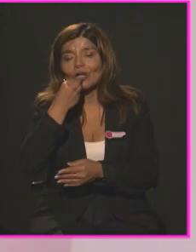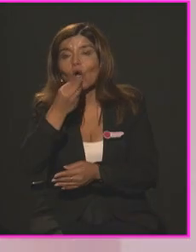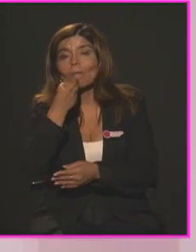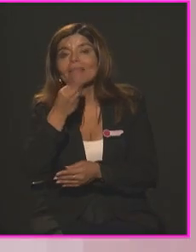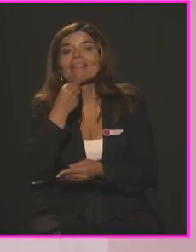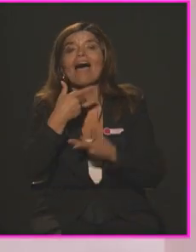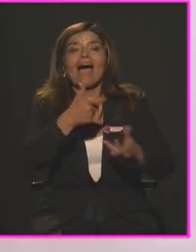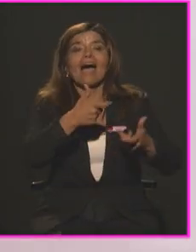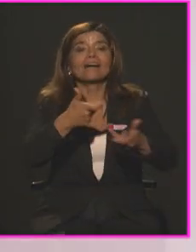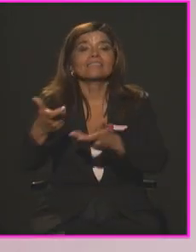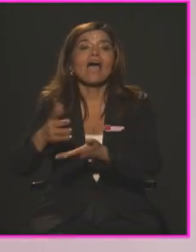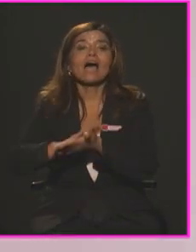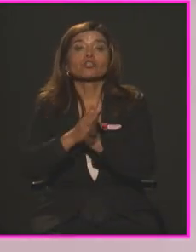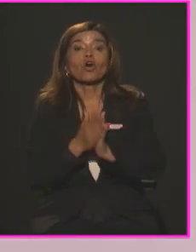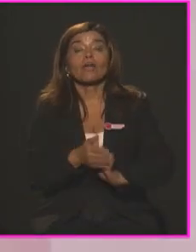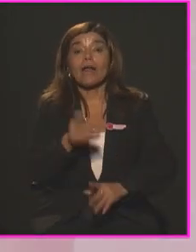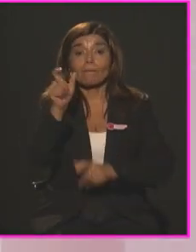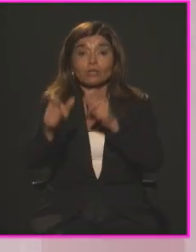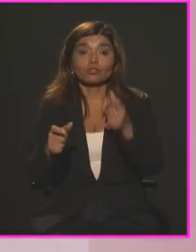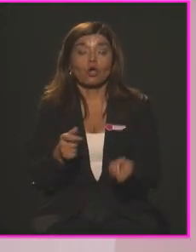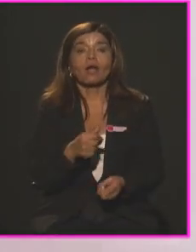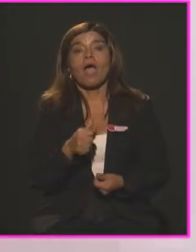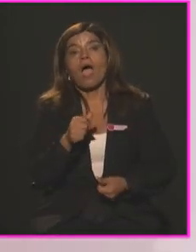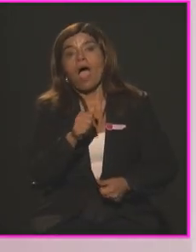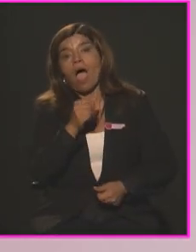hunger every single day.